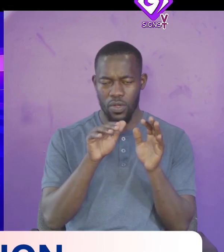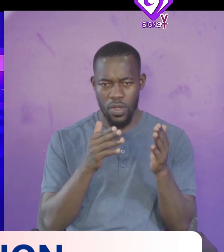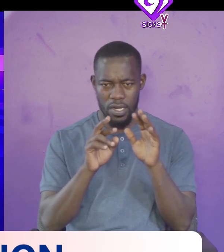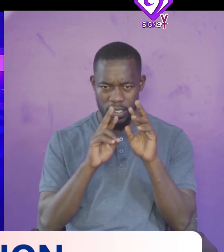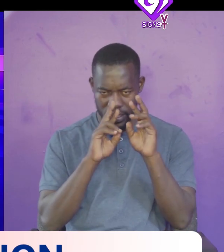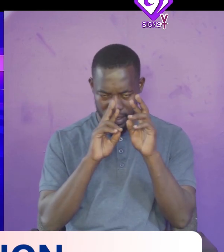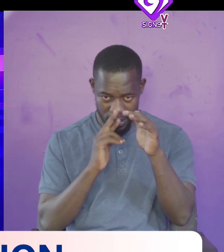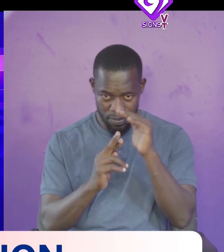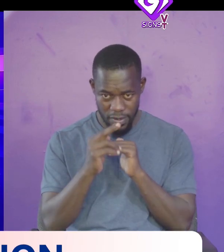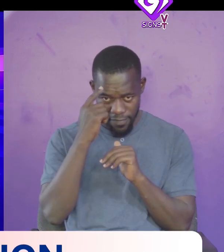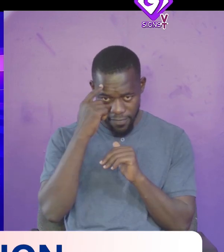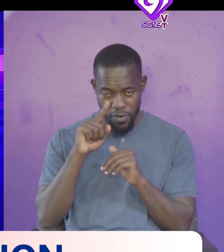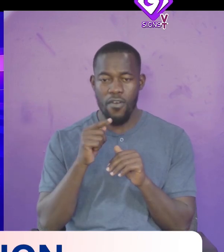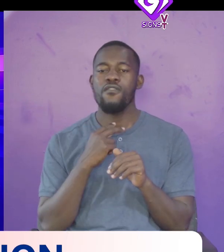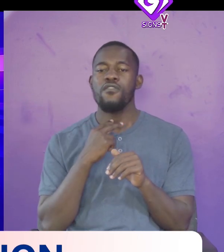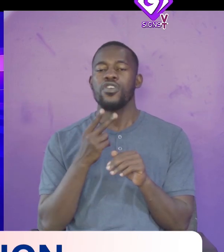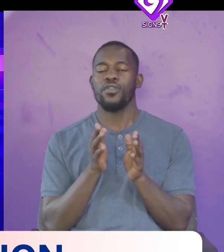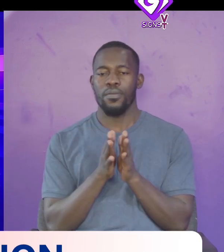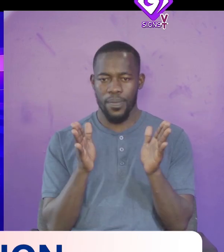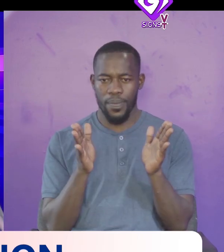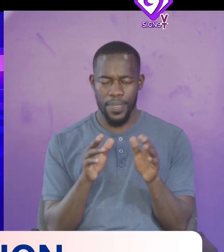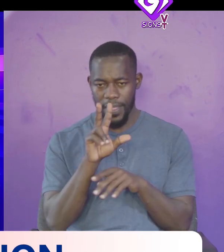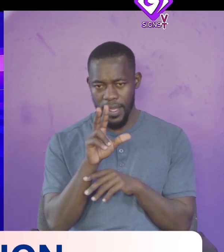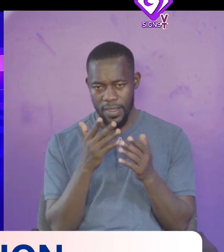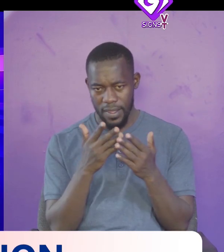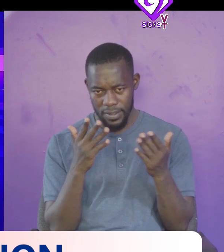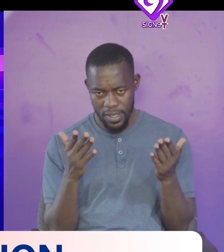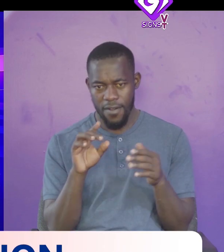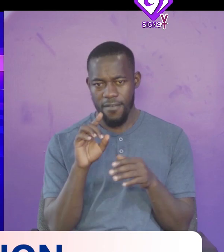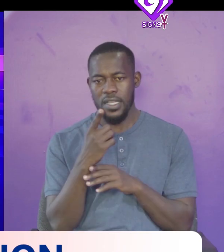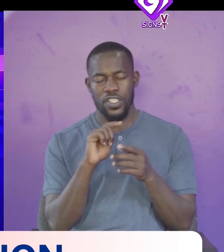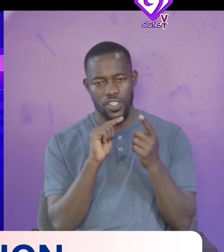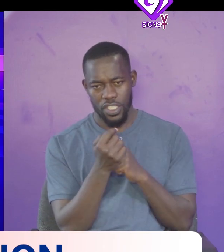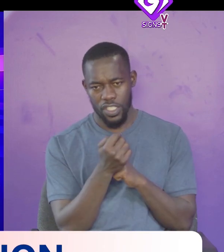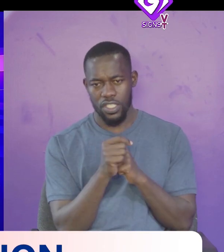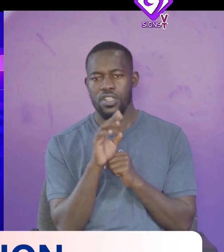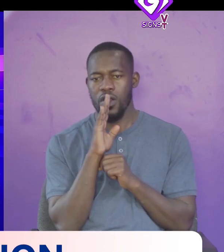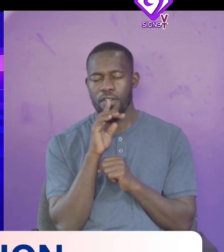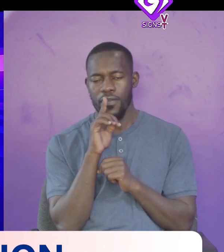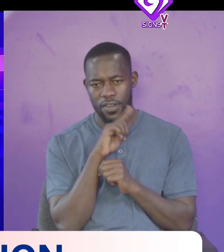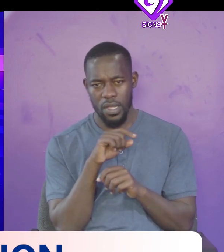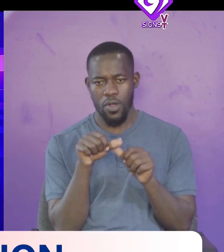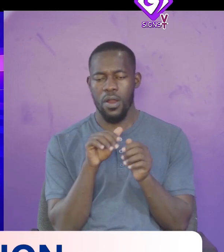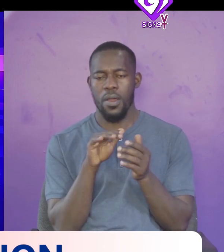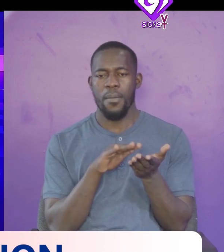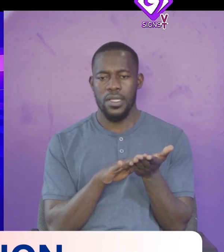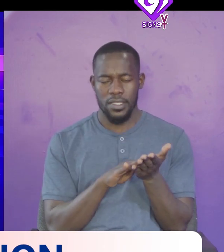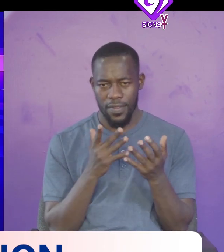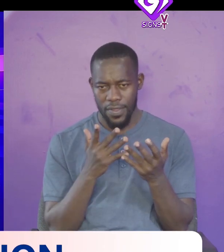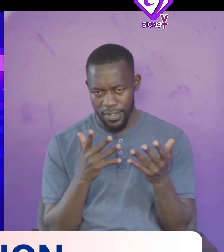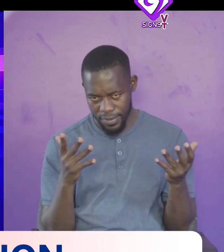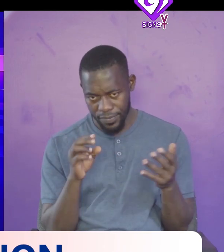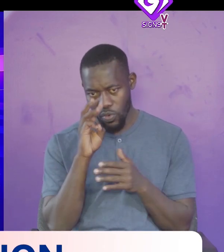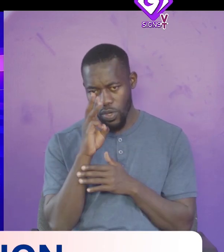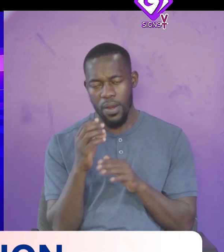parameters. Okay. Now, on those 3 parameters, of course, the first amendment, we've talked about basic and essential commodities. We are going to put it